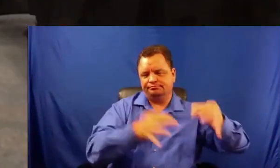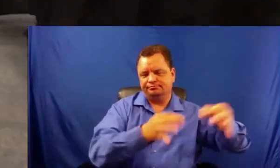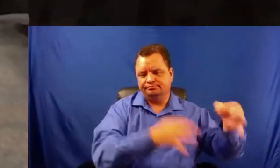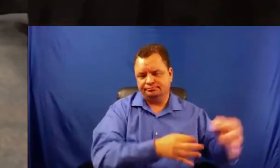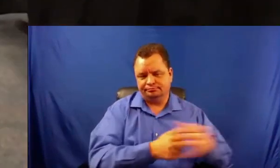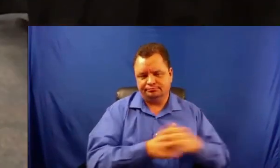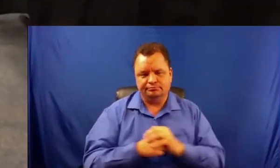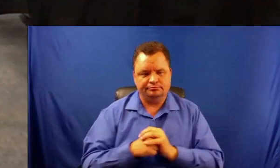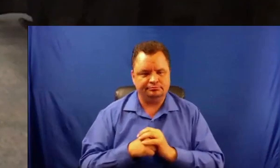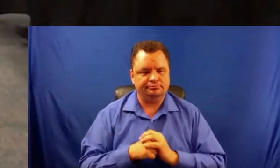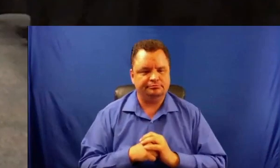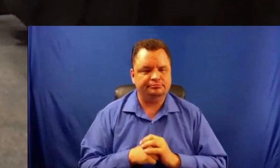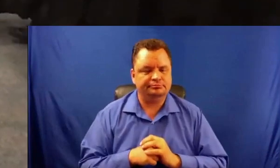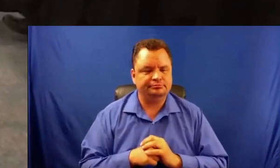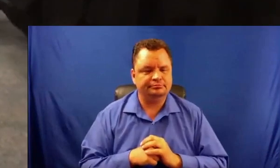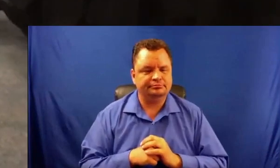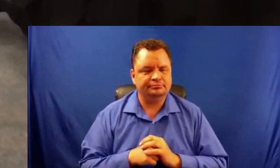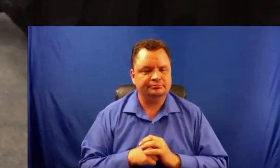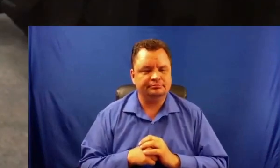Thank you very much.